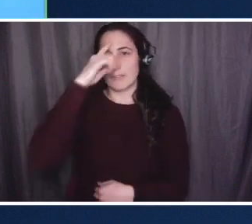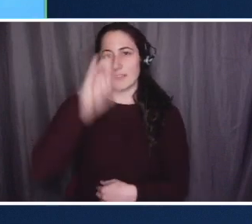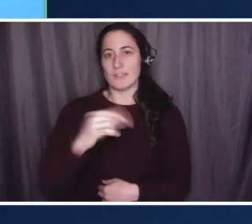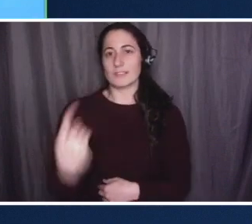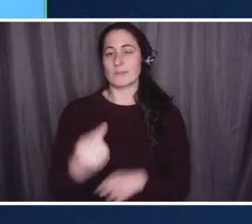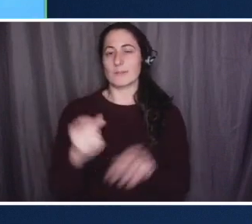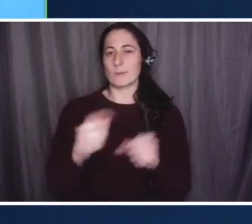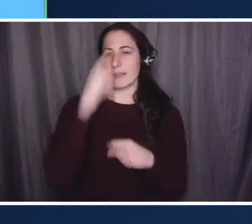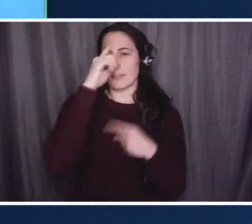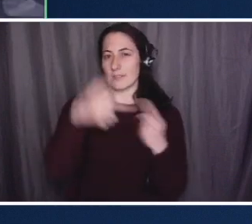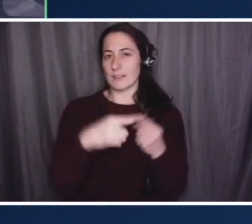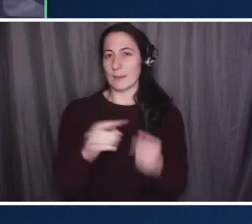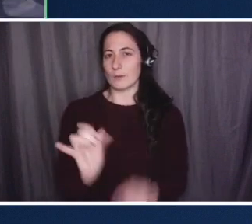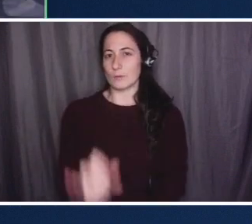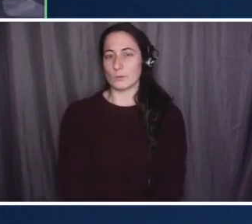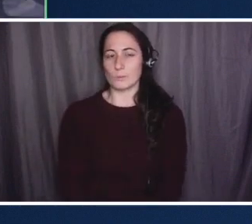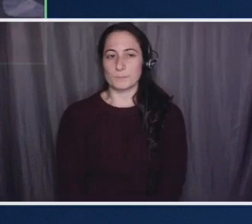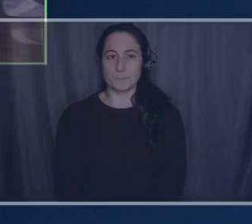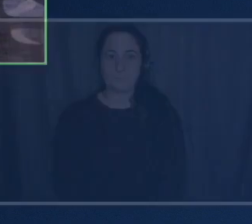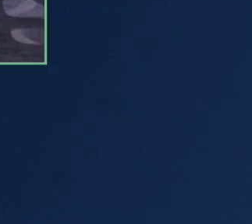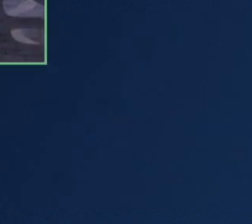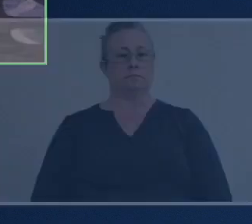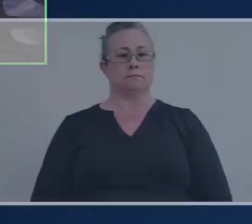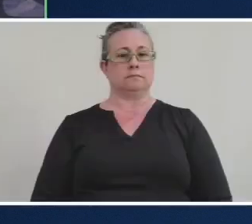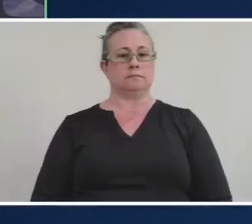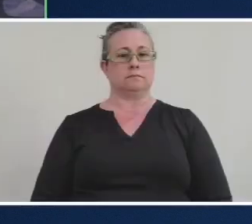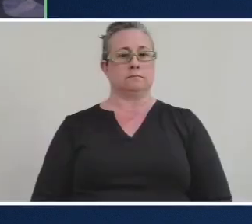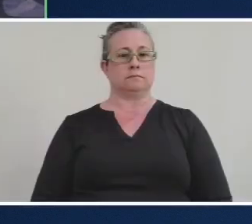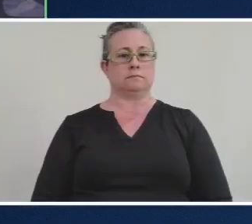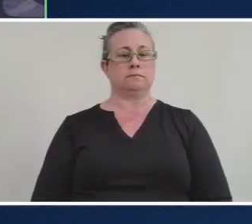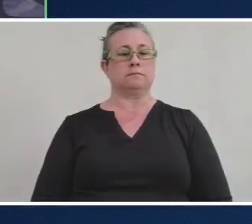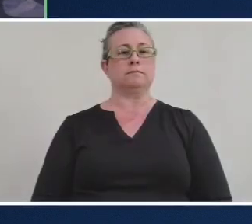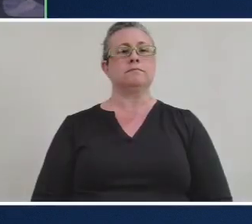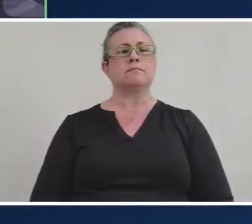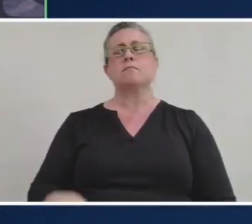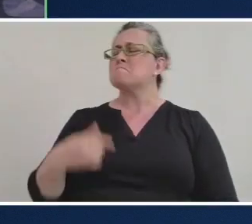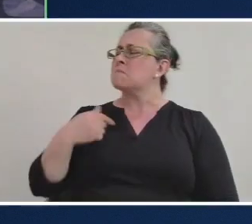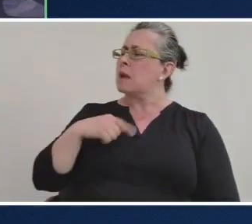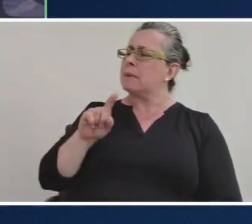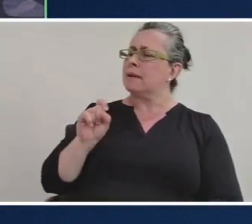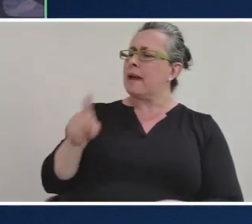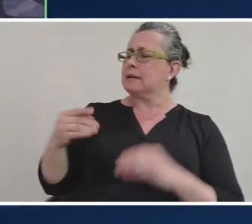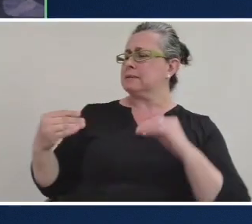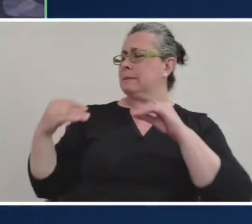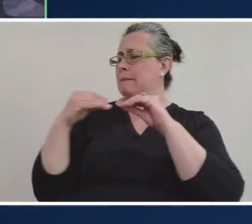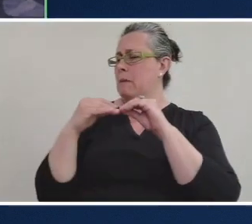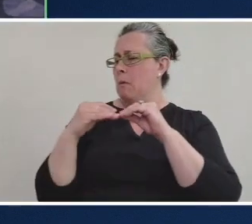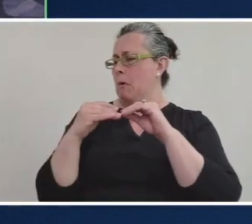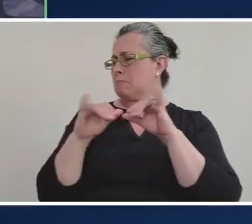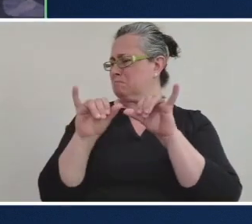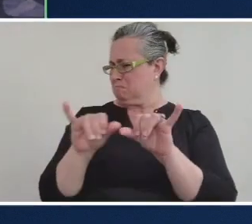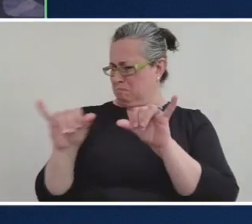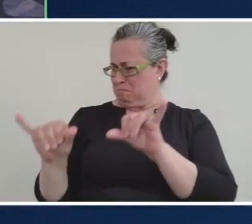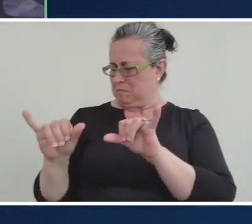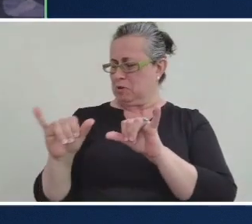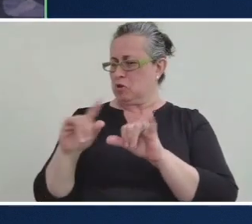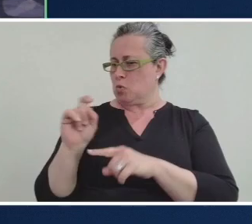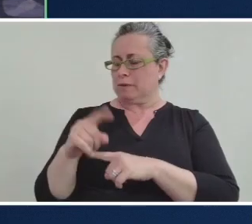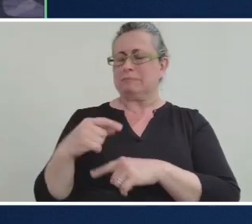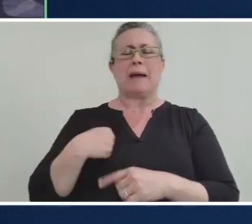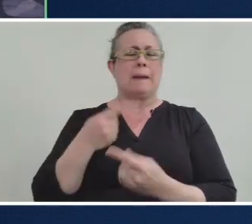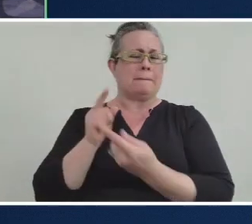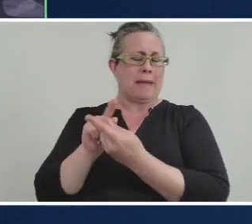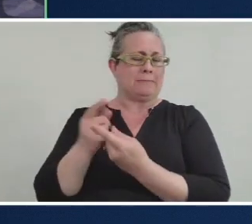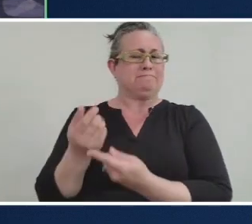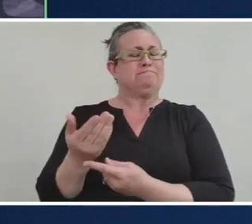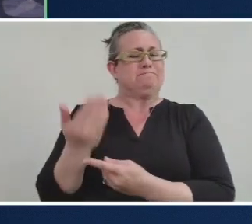about. Thank you so much, Claudia. Kay, I'm going to ask you a similar question. When I met you a couple years ago in